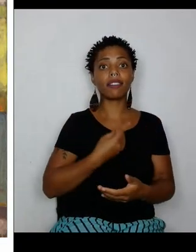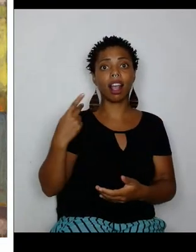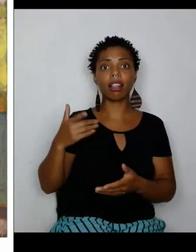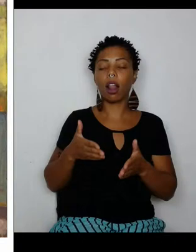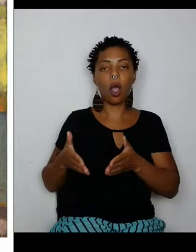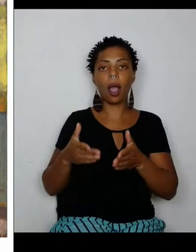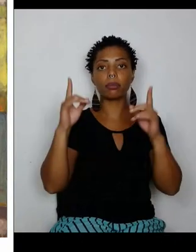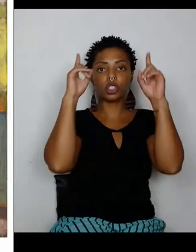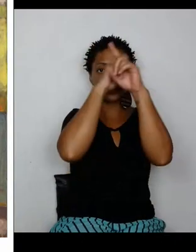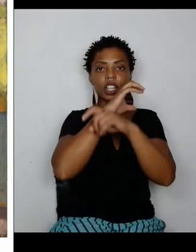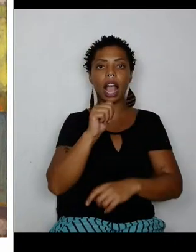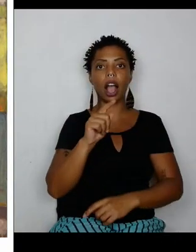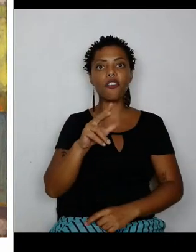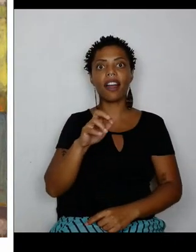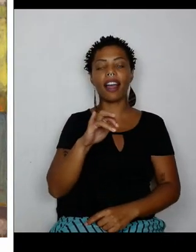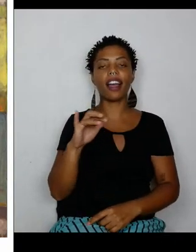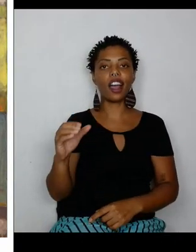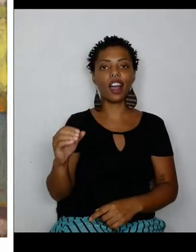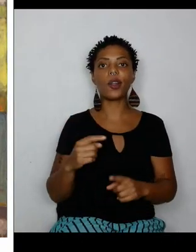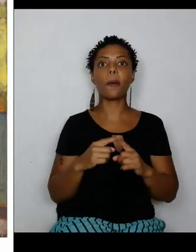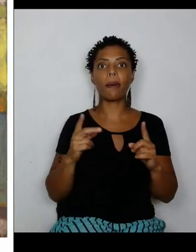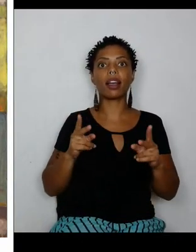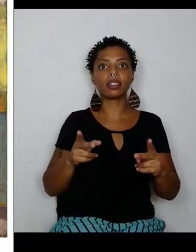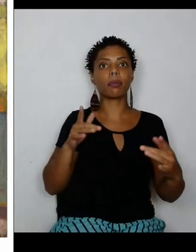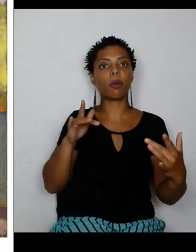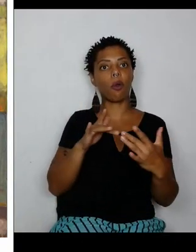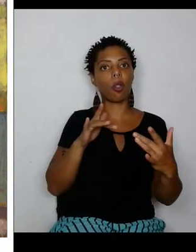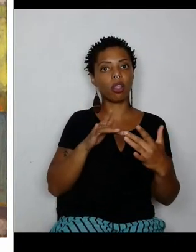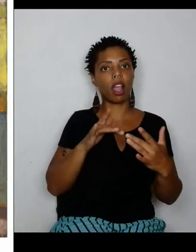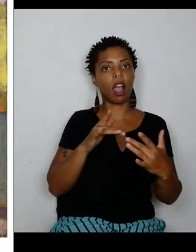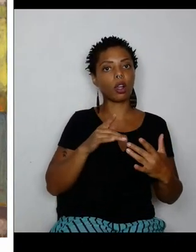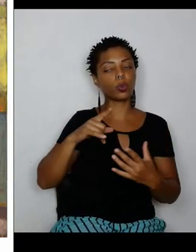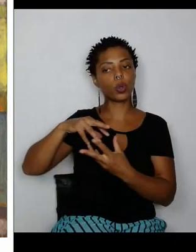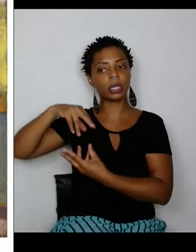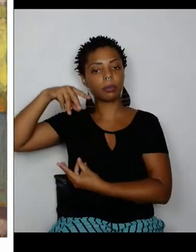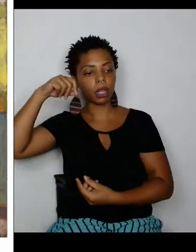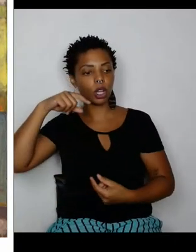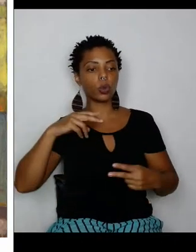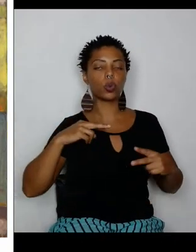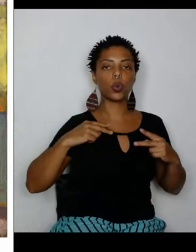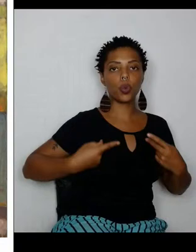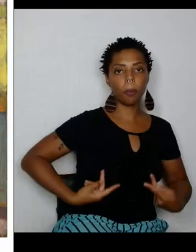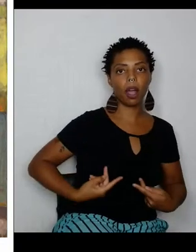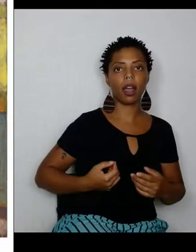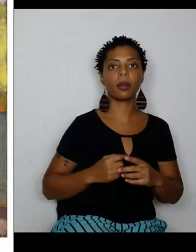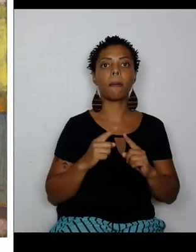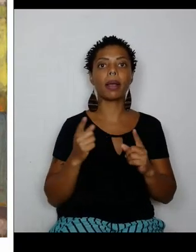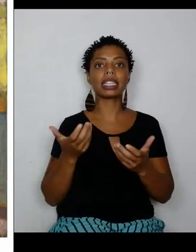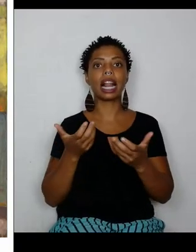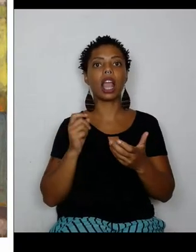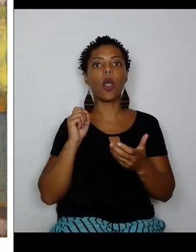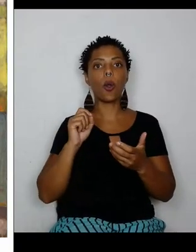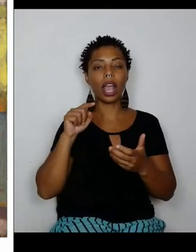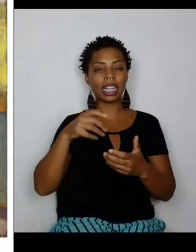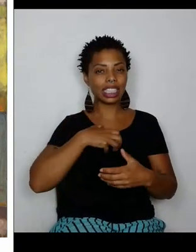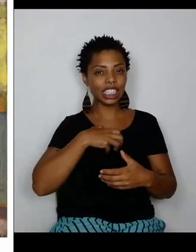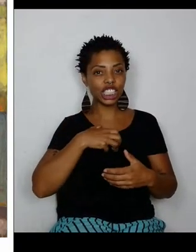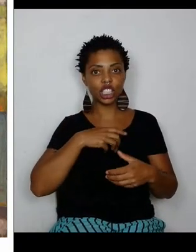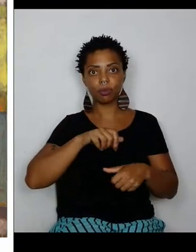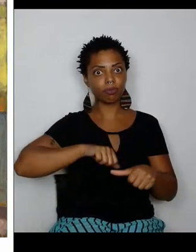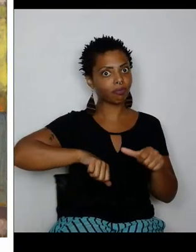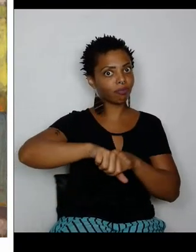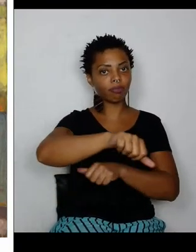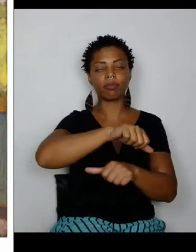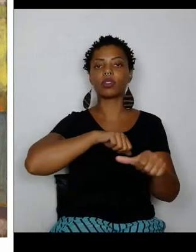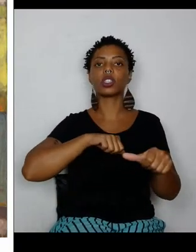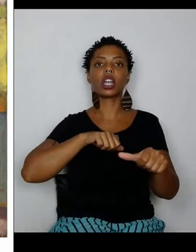matter tyogogan humanity's goal is to transcend that juxtaposition by evolving to the majesty of the son